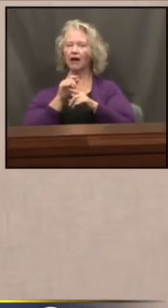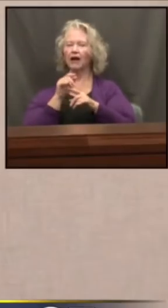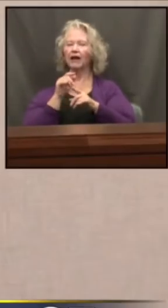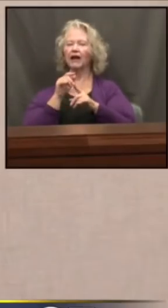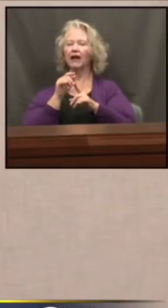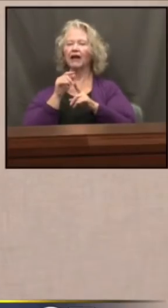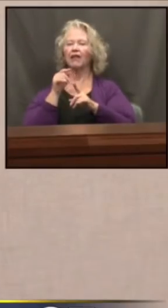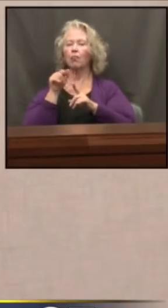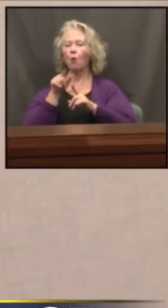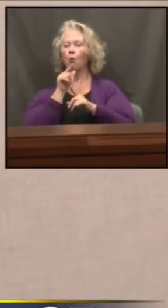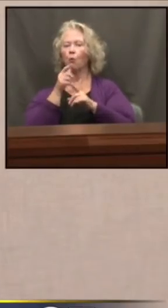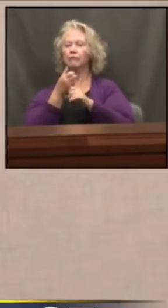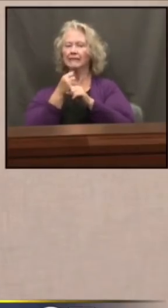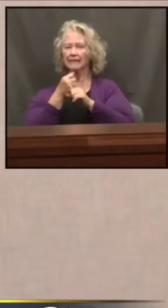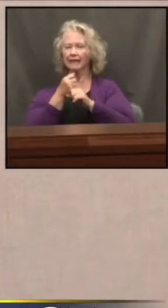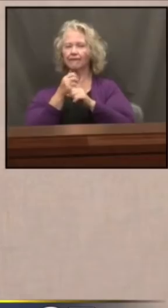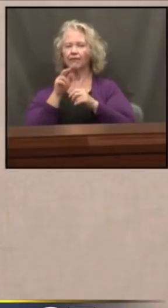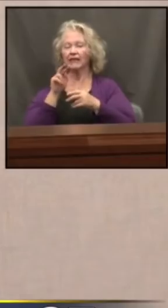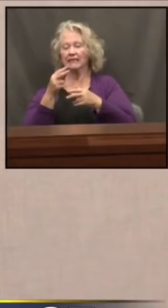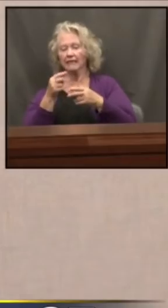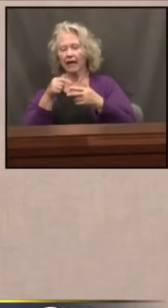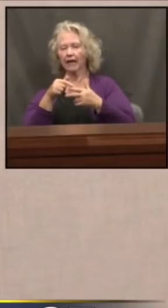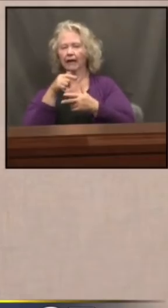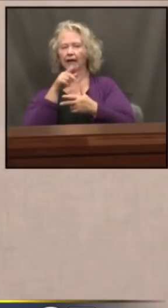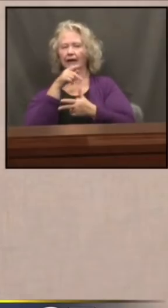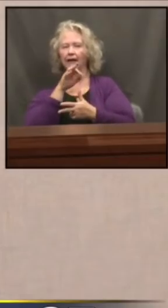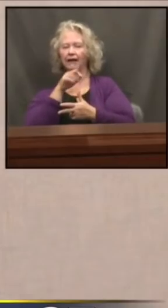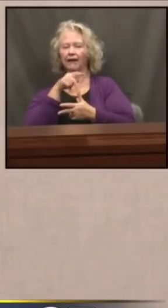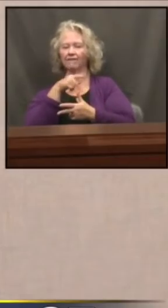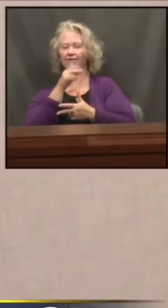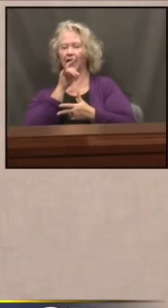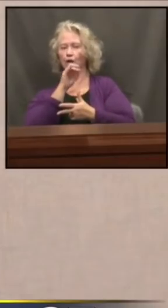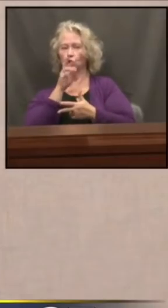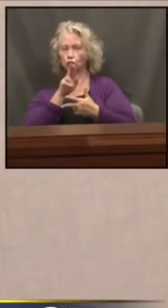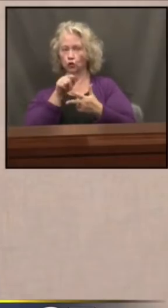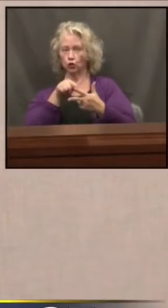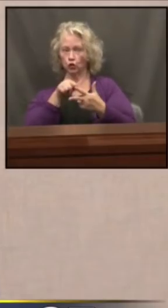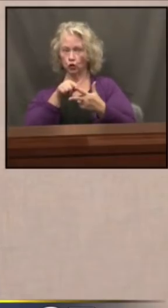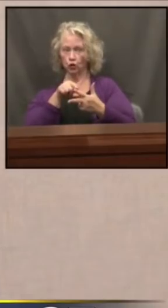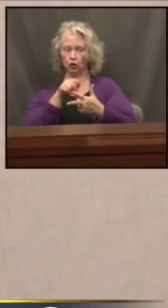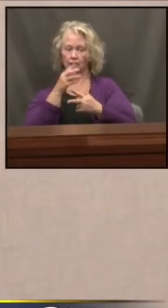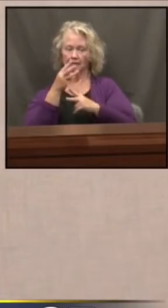months ago. Those folks can go out and start getting their boosters if they'd like tomorrow.